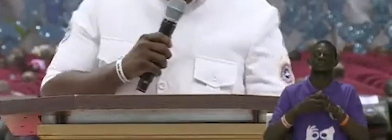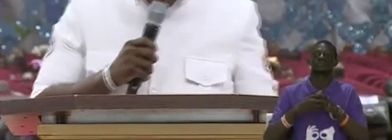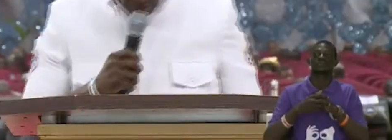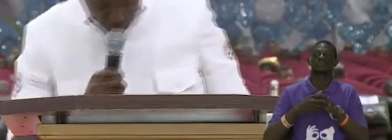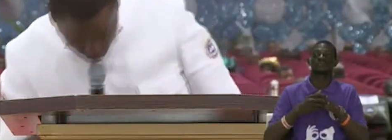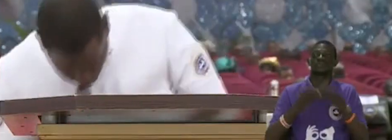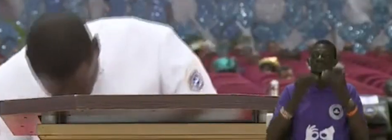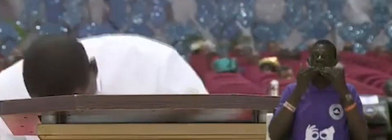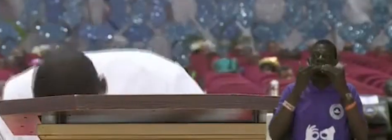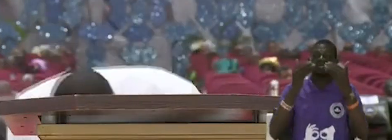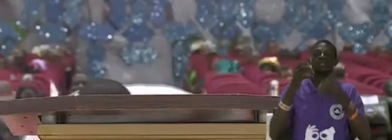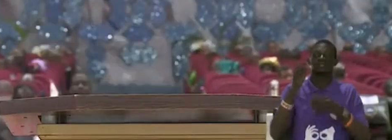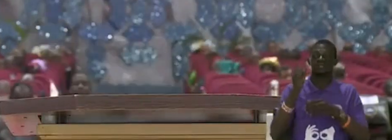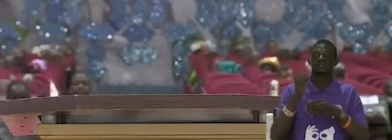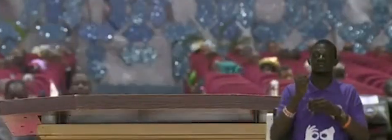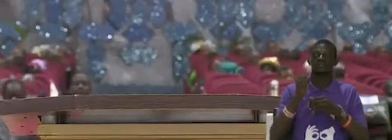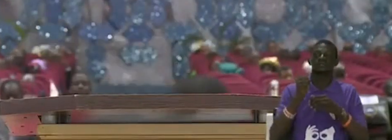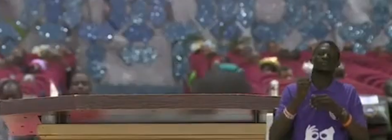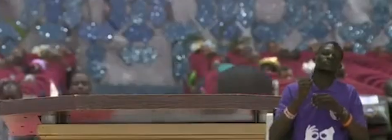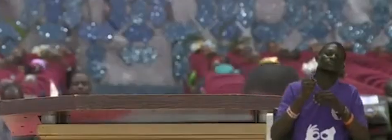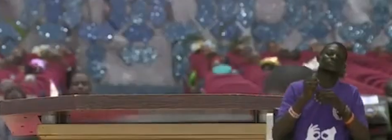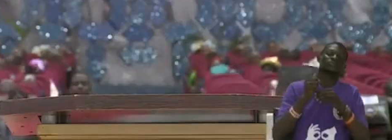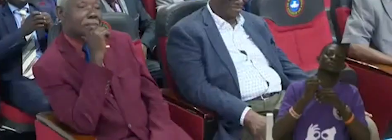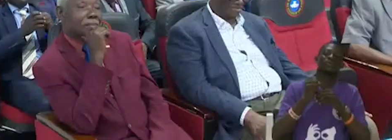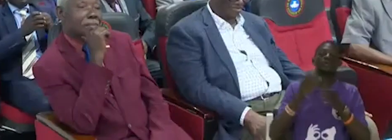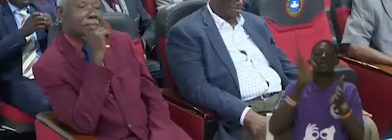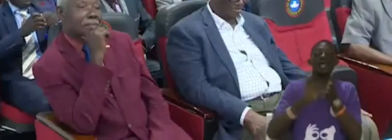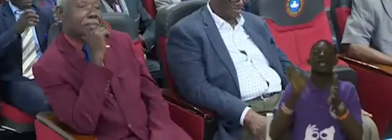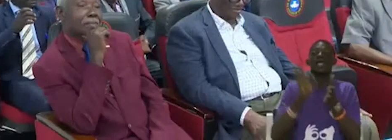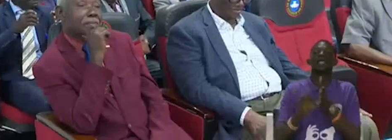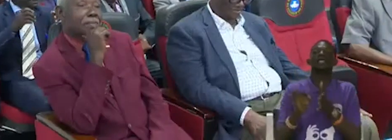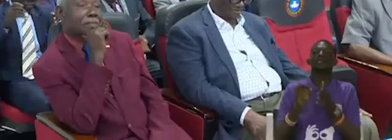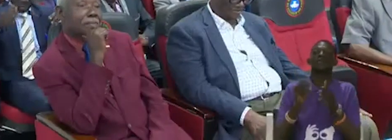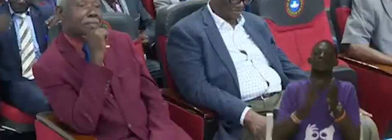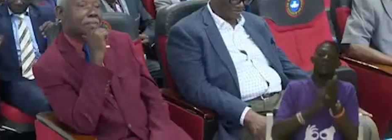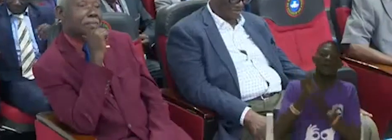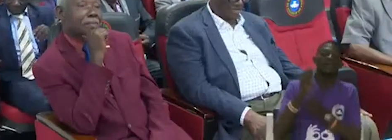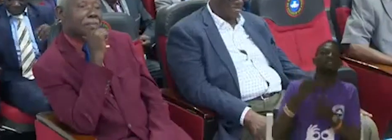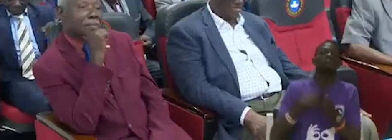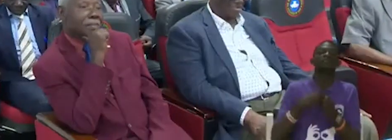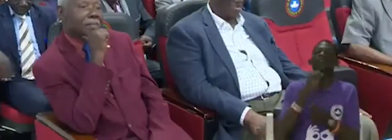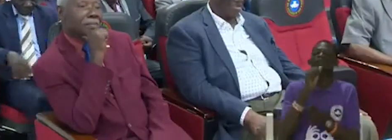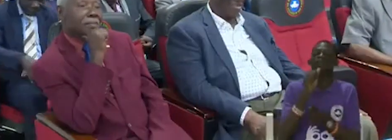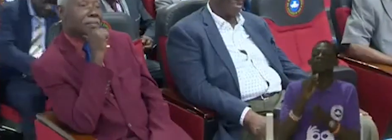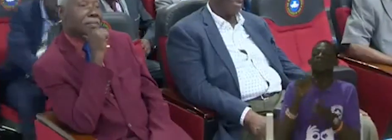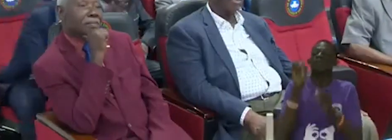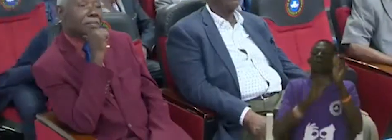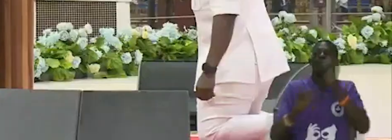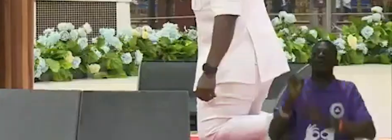Pass me not, O gentle